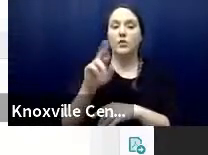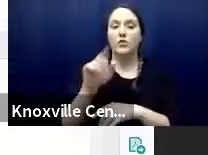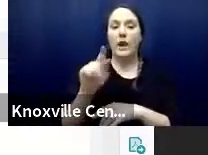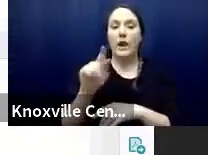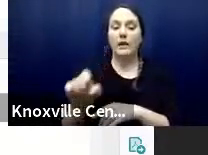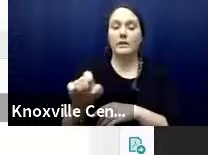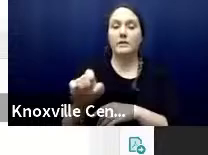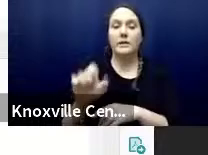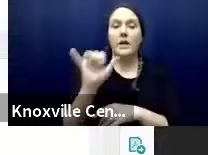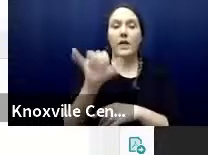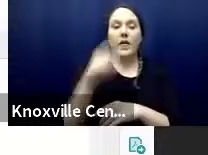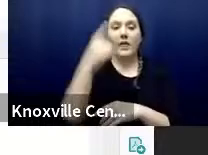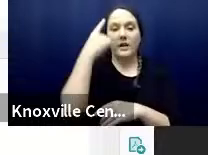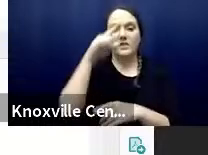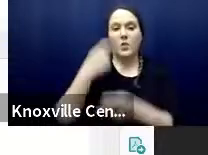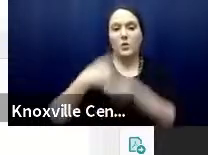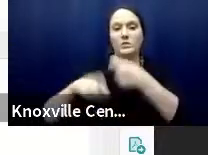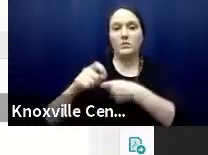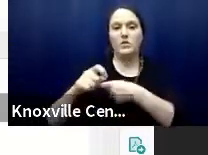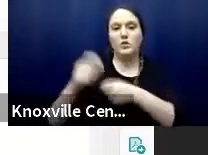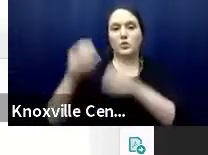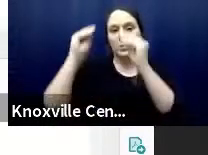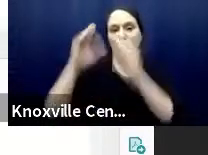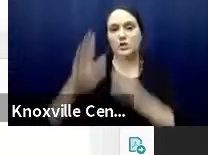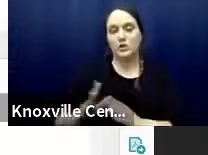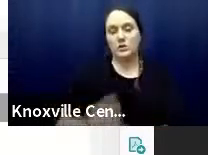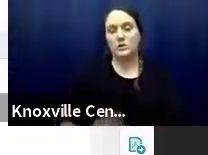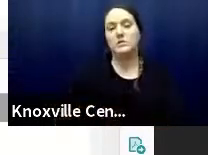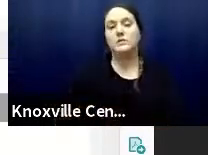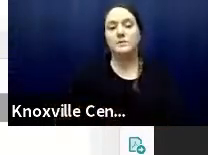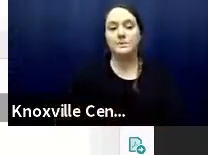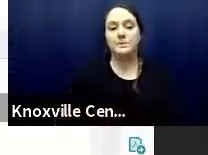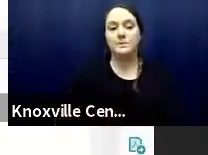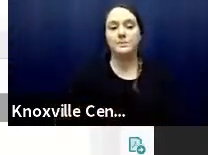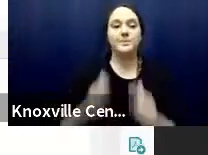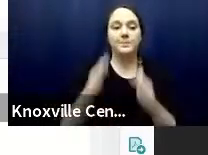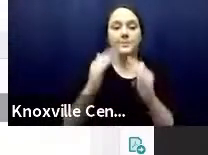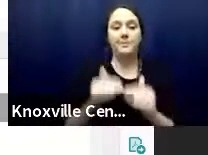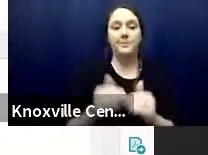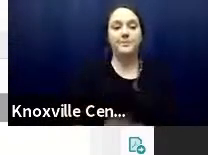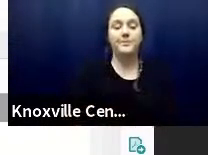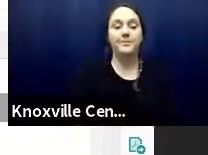for substitutes. Next slide, please.